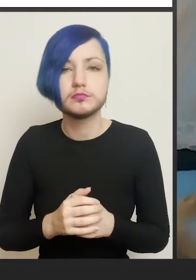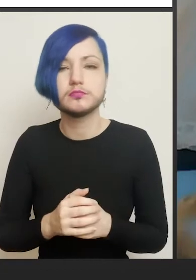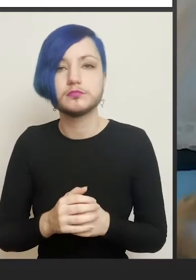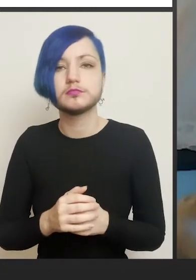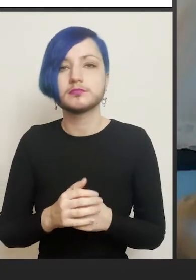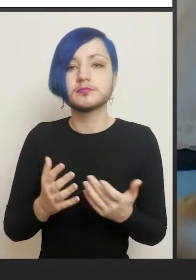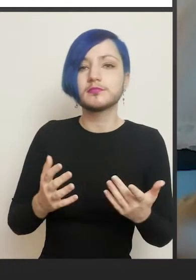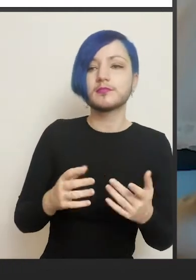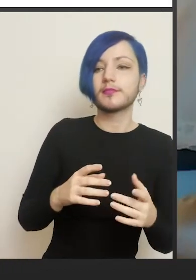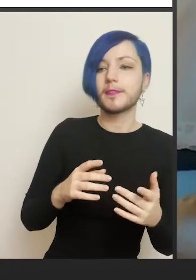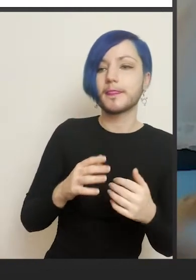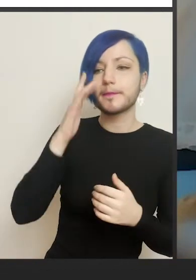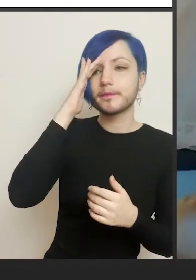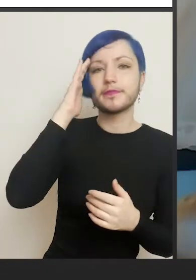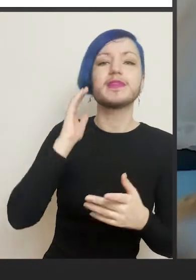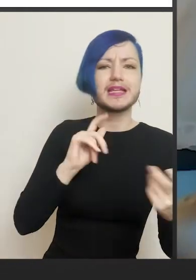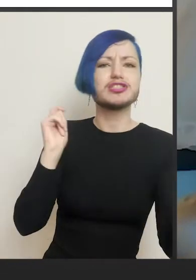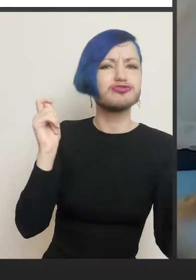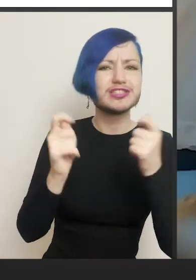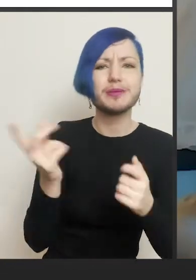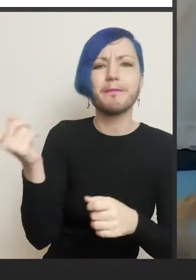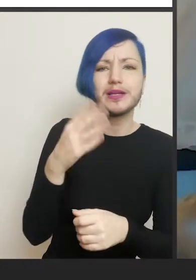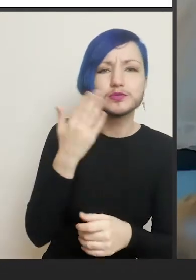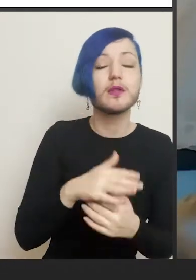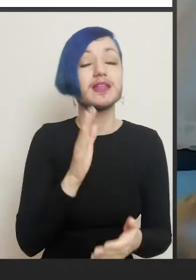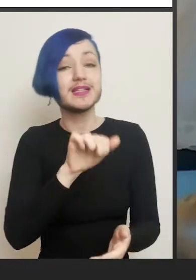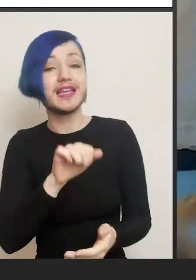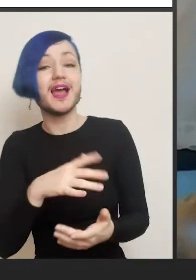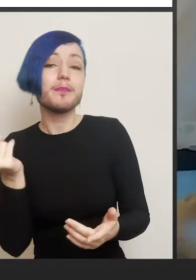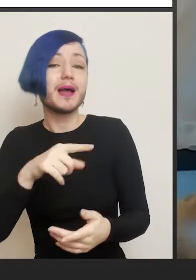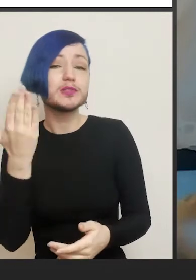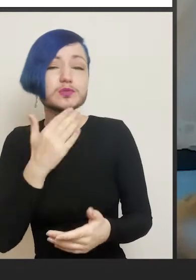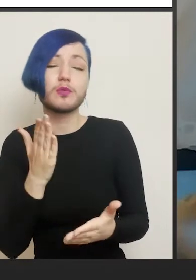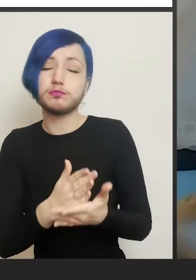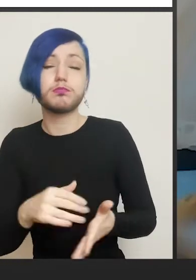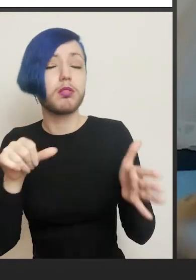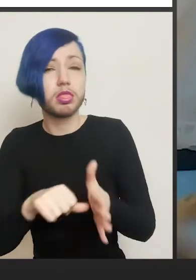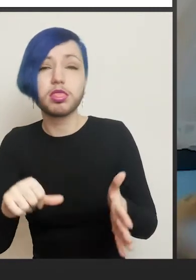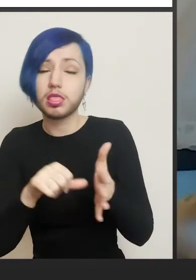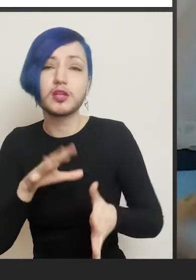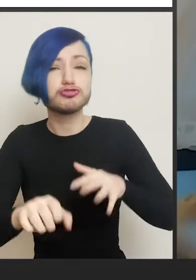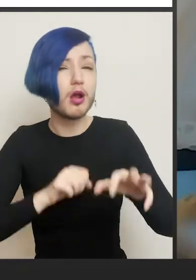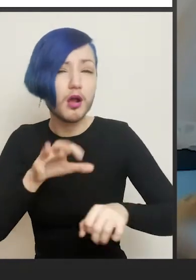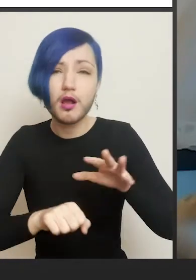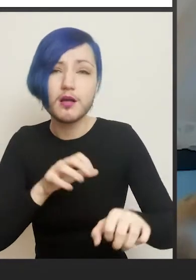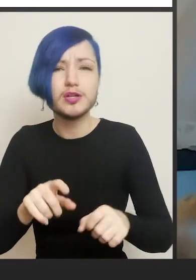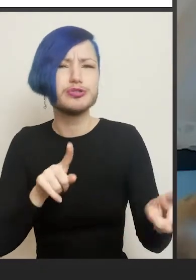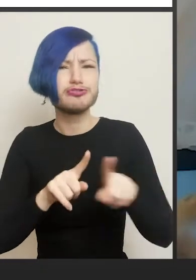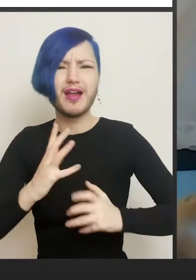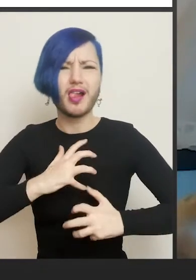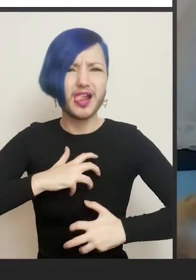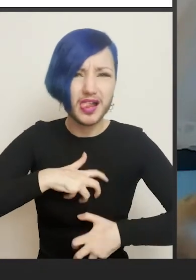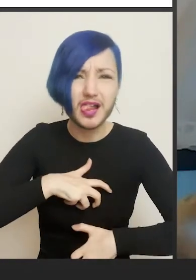so bad. We need transition. Suffering so badly back in school. It was the just trying